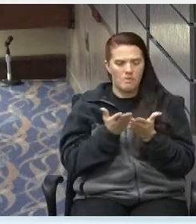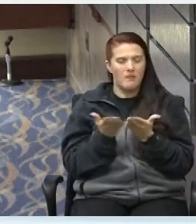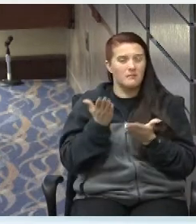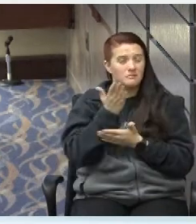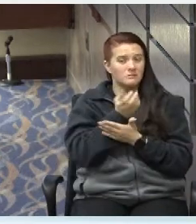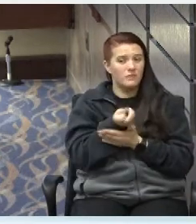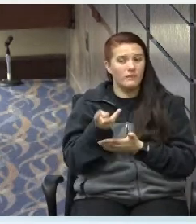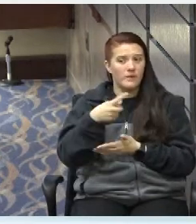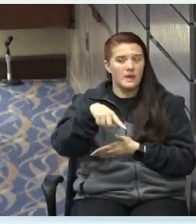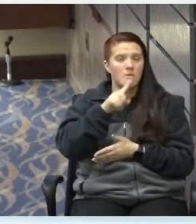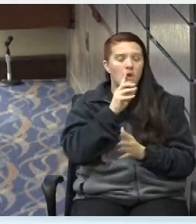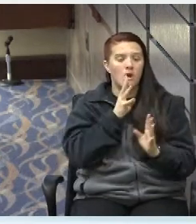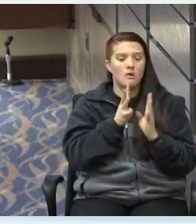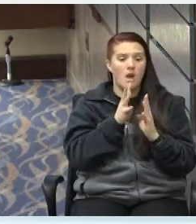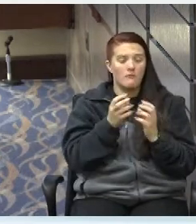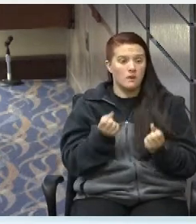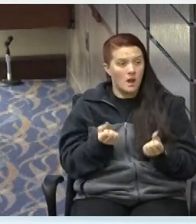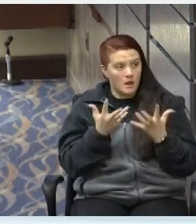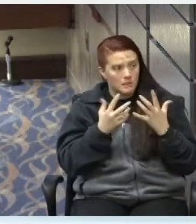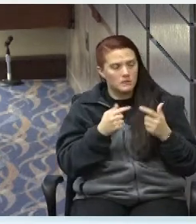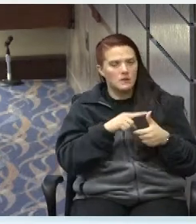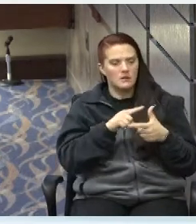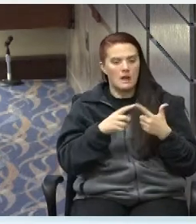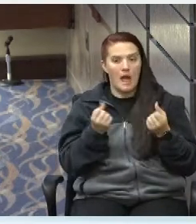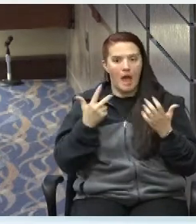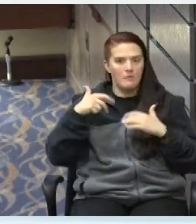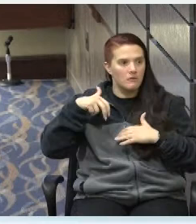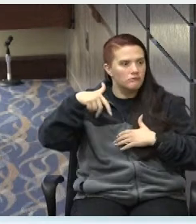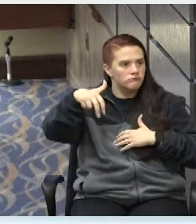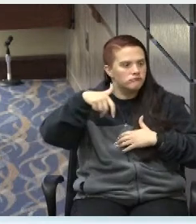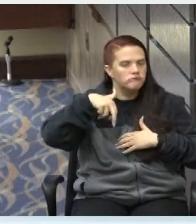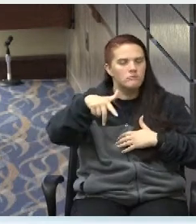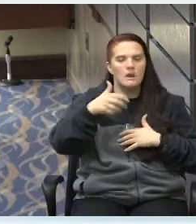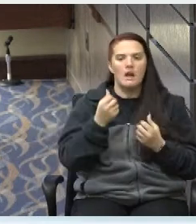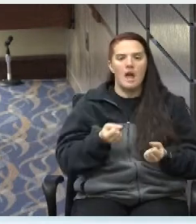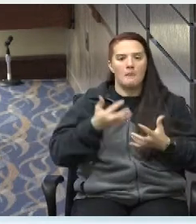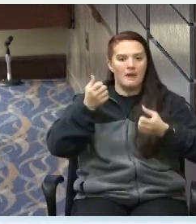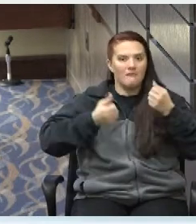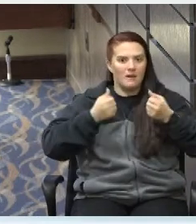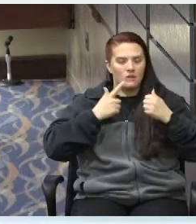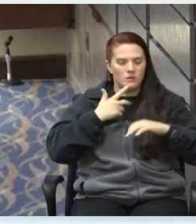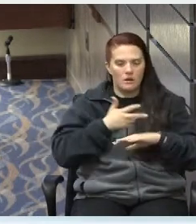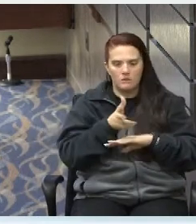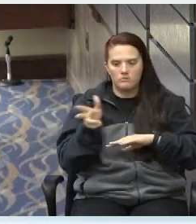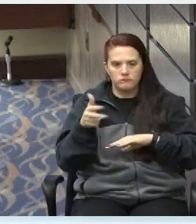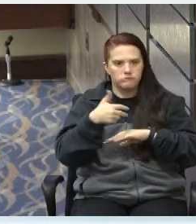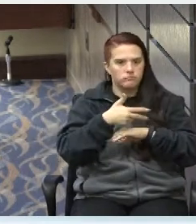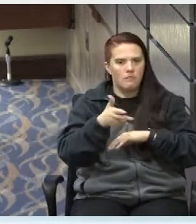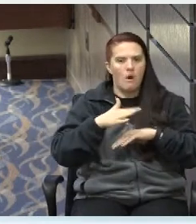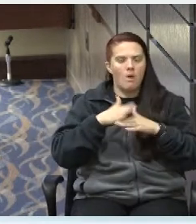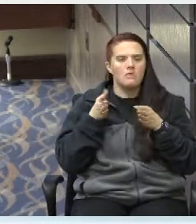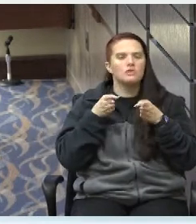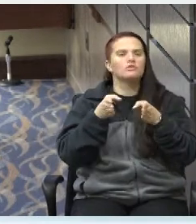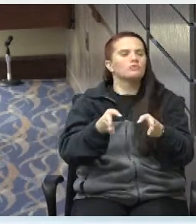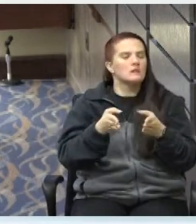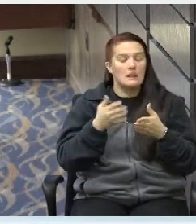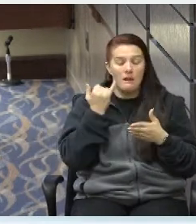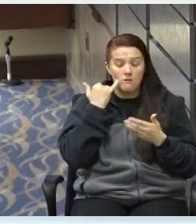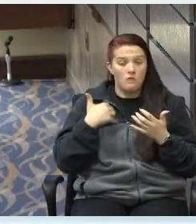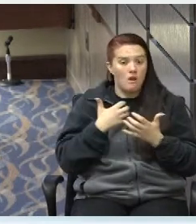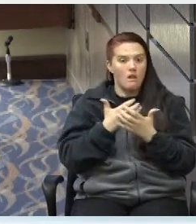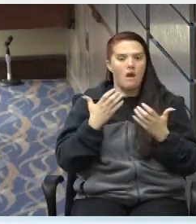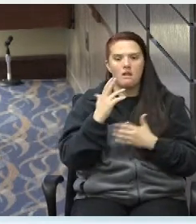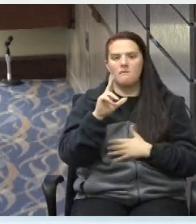are traffic volume, how many pedestrians are out there, how many vehicles are turning on and off the street, whether there's a lot of